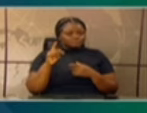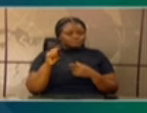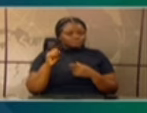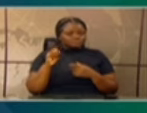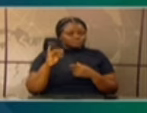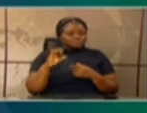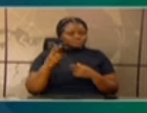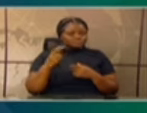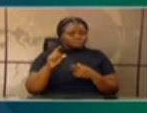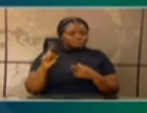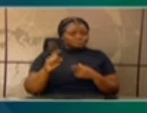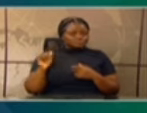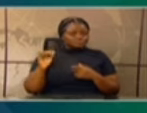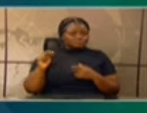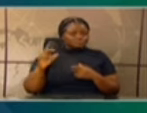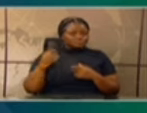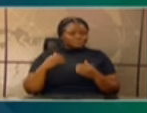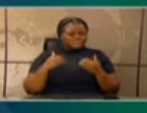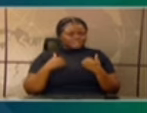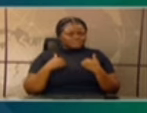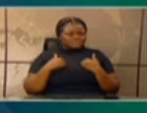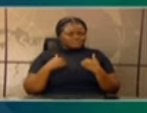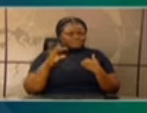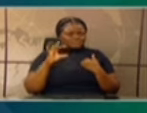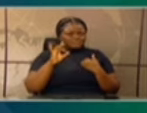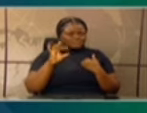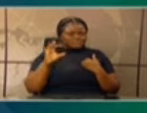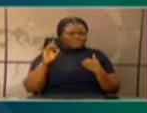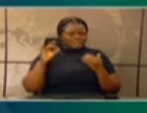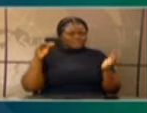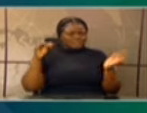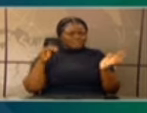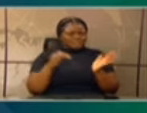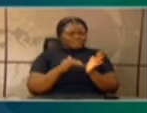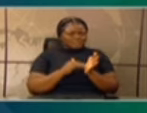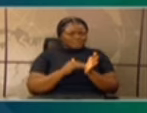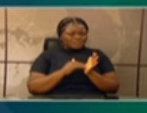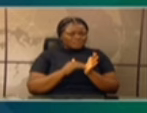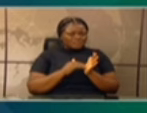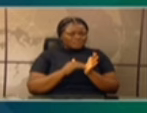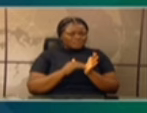83,130 kilometers of road. And so share Switzerland,